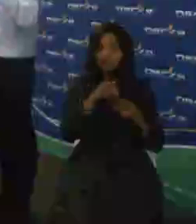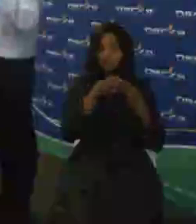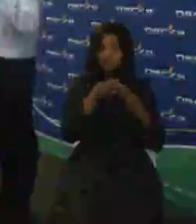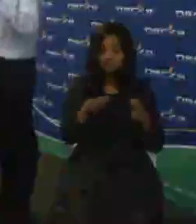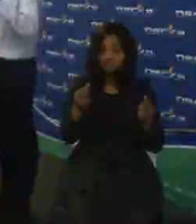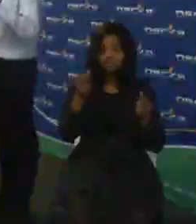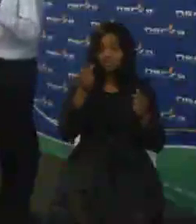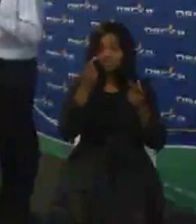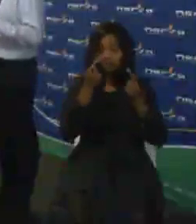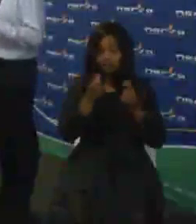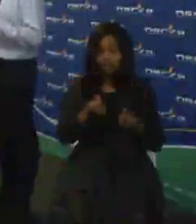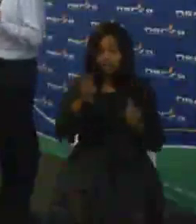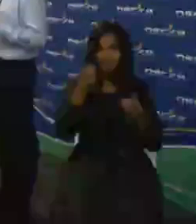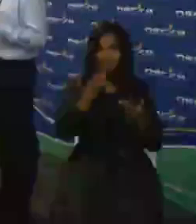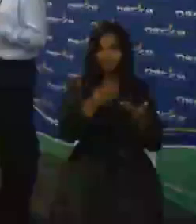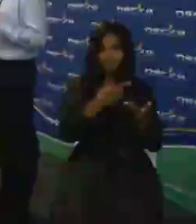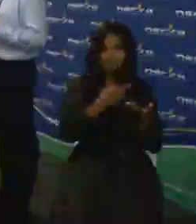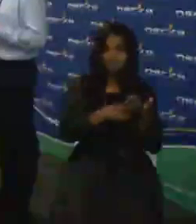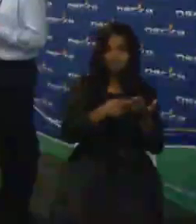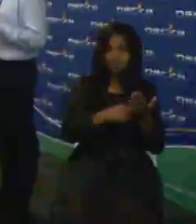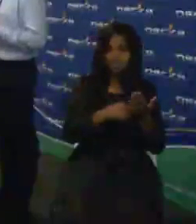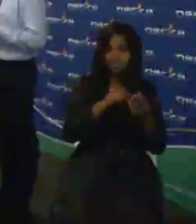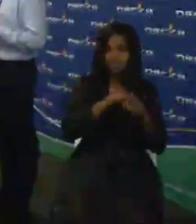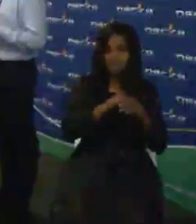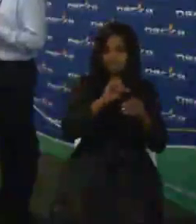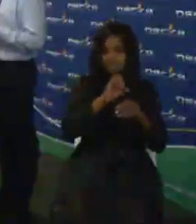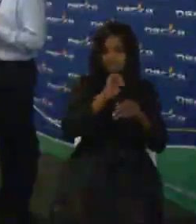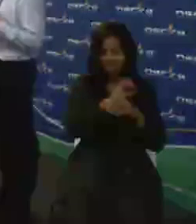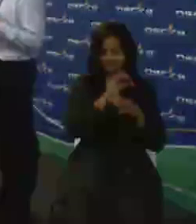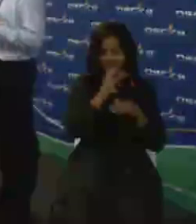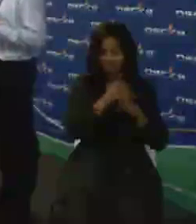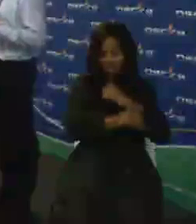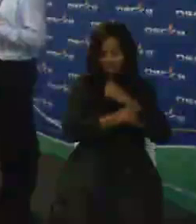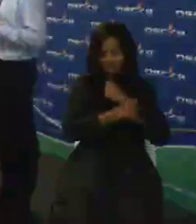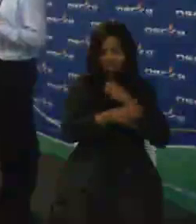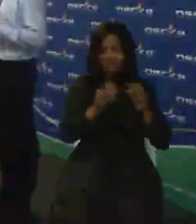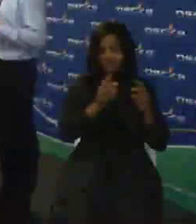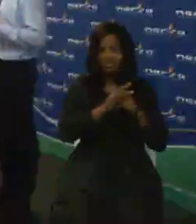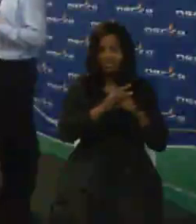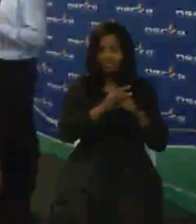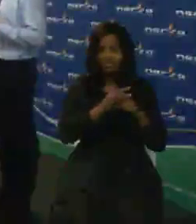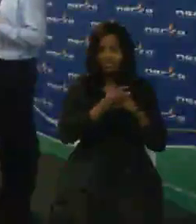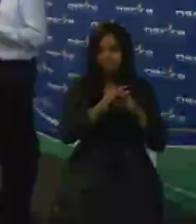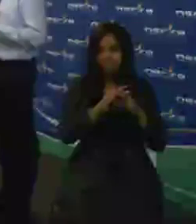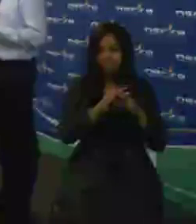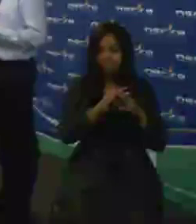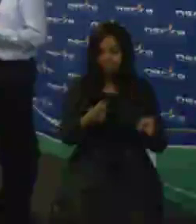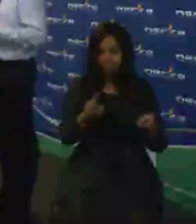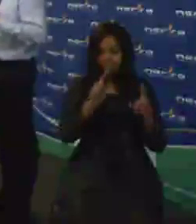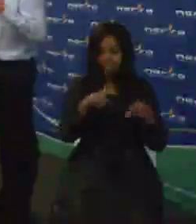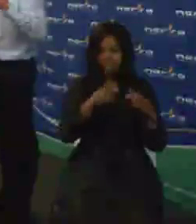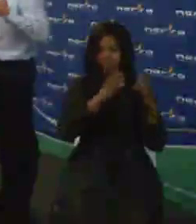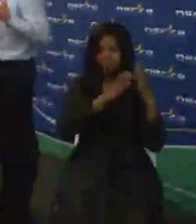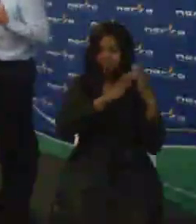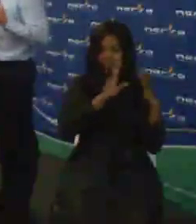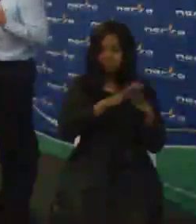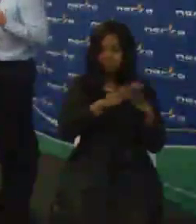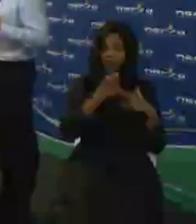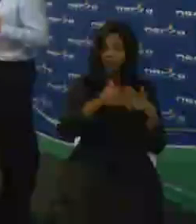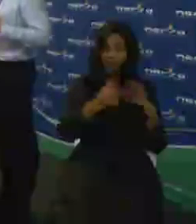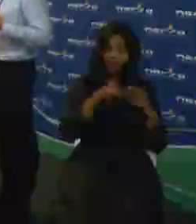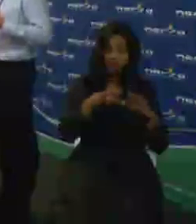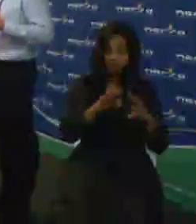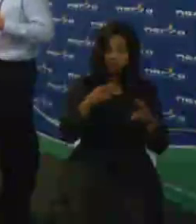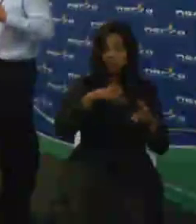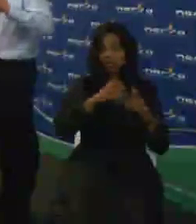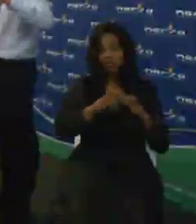credit rating of a country is such an important variable to protect. And whichever way we find to do that, the